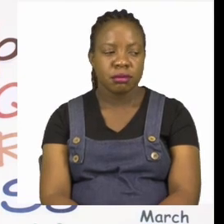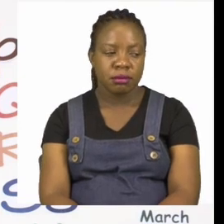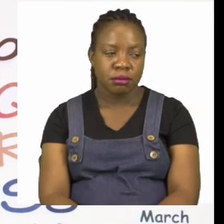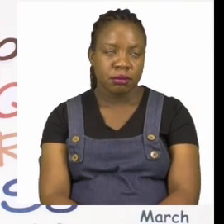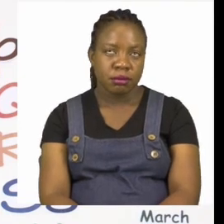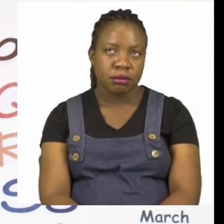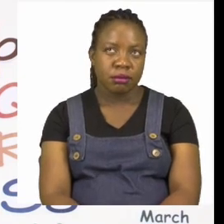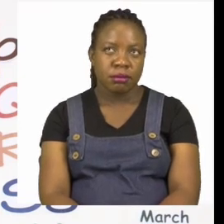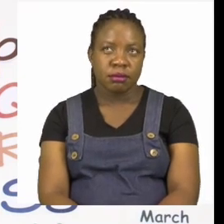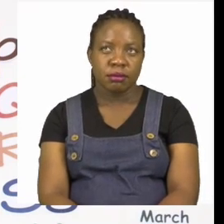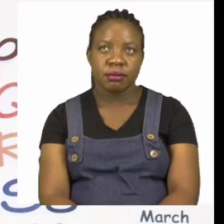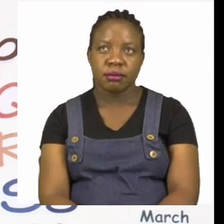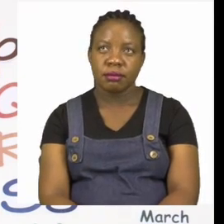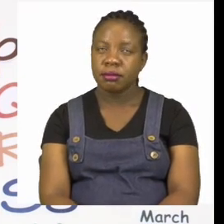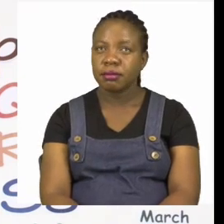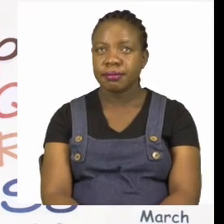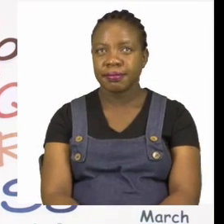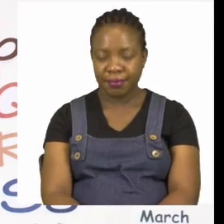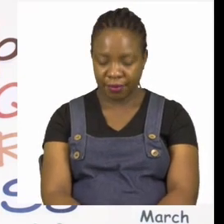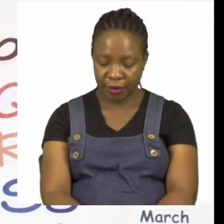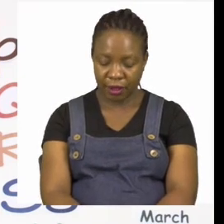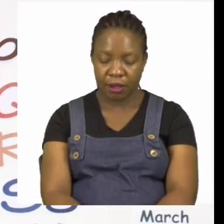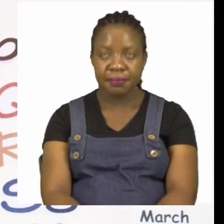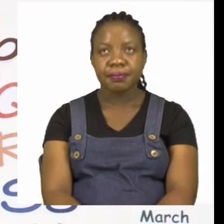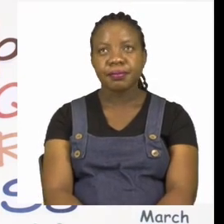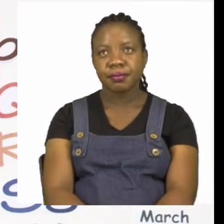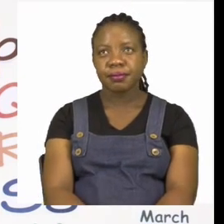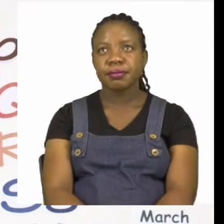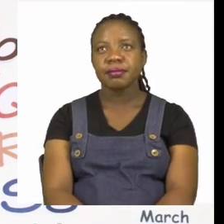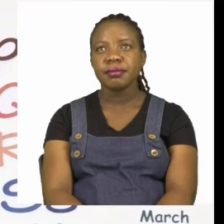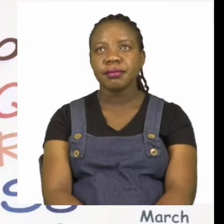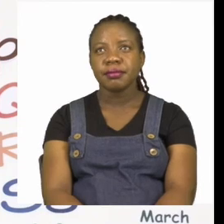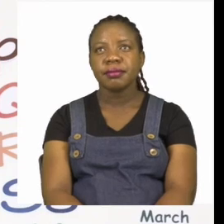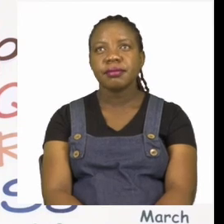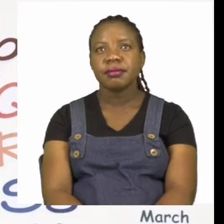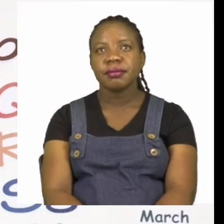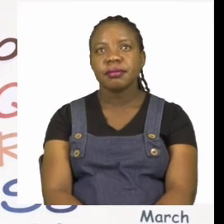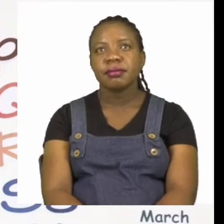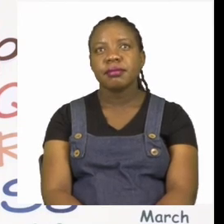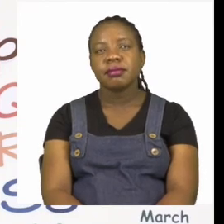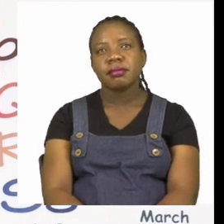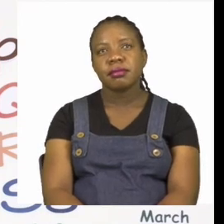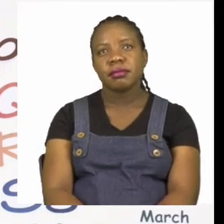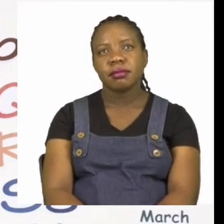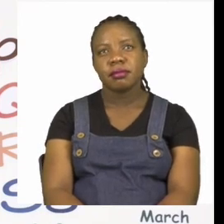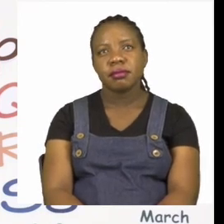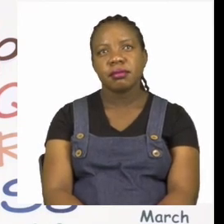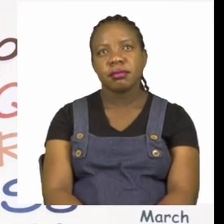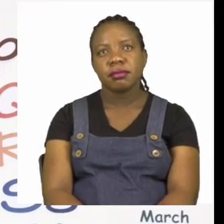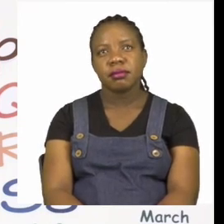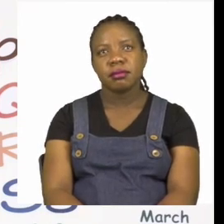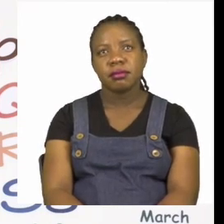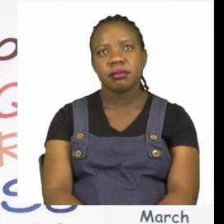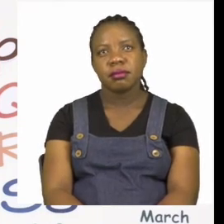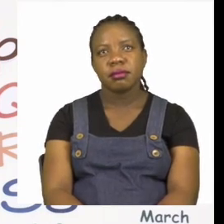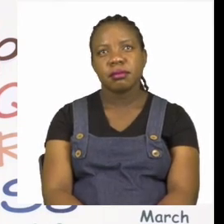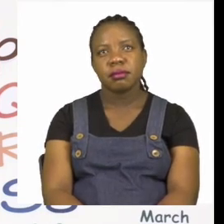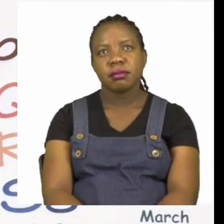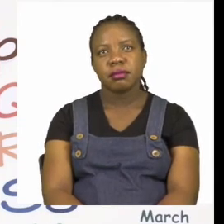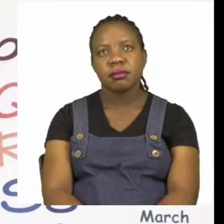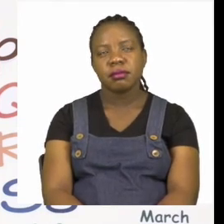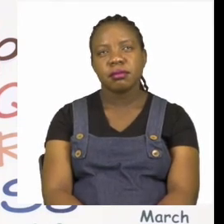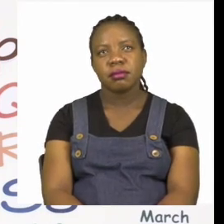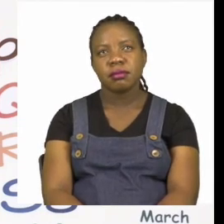b. It goes down, up, and round. Good